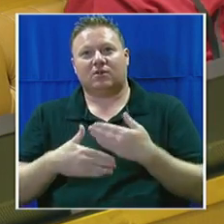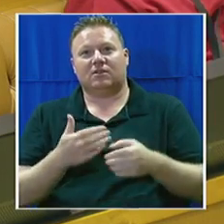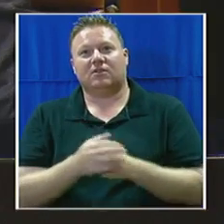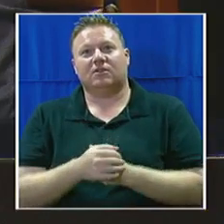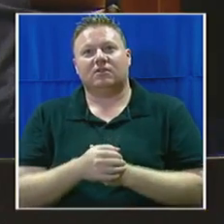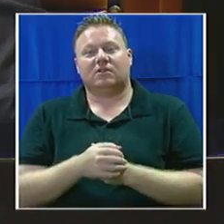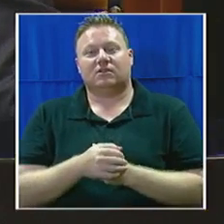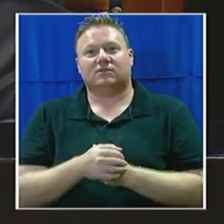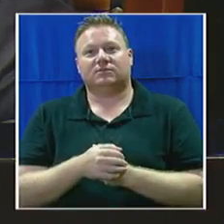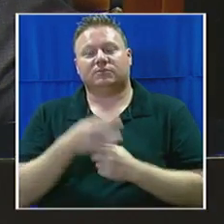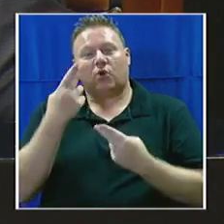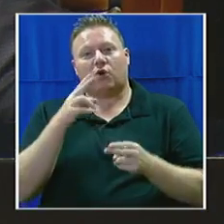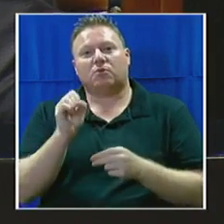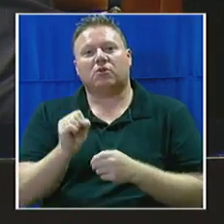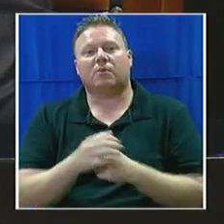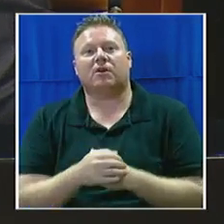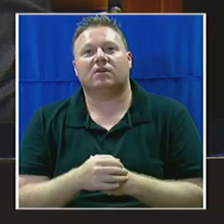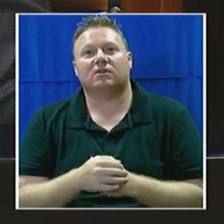Honorable Somia.